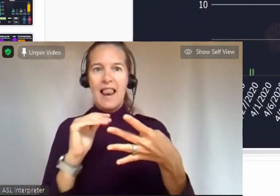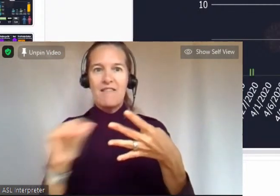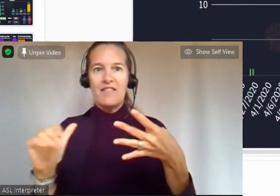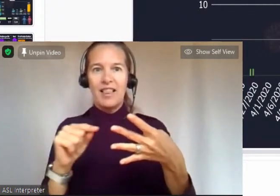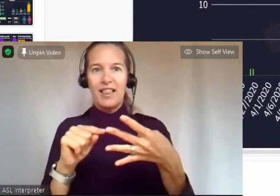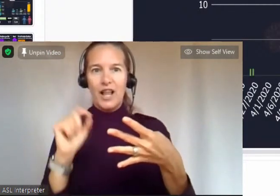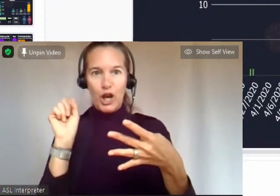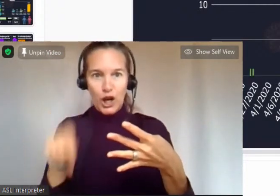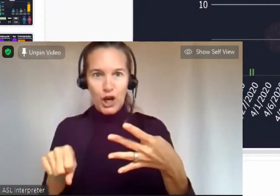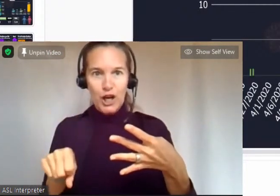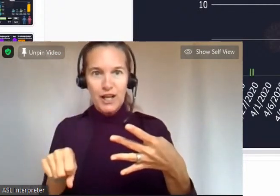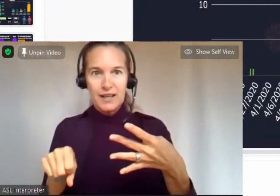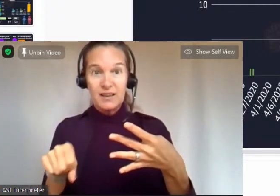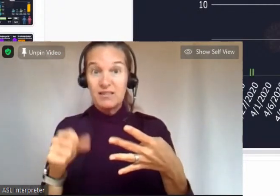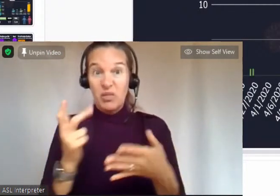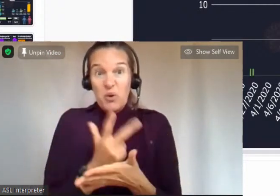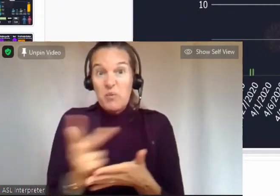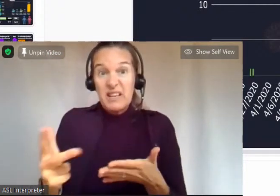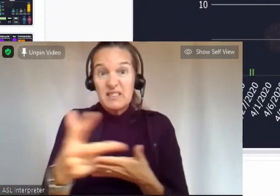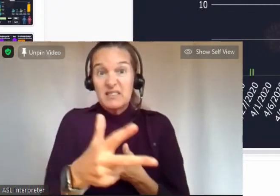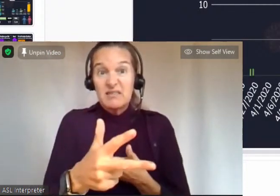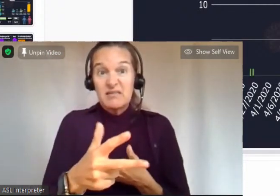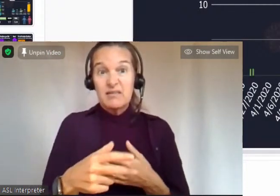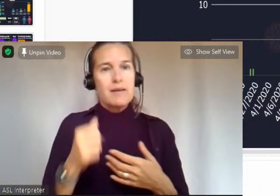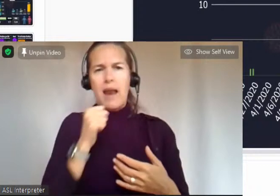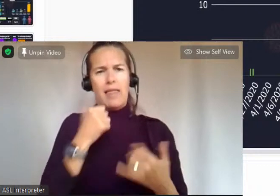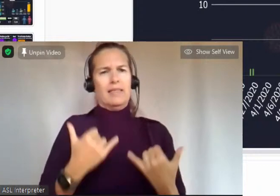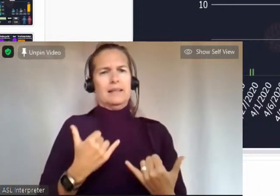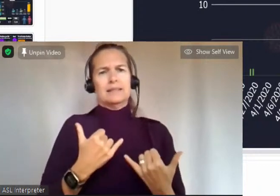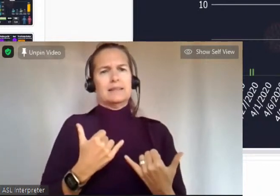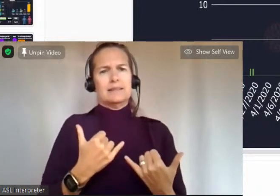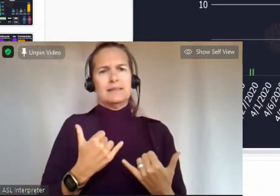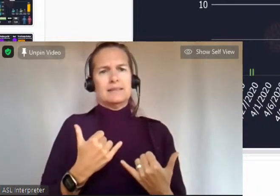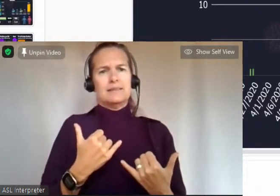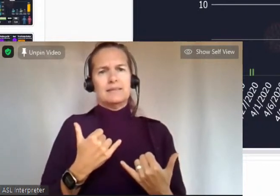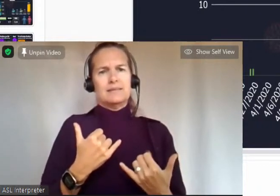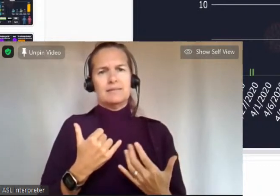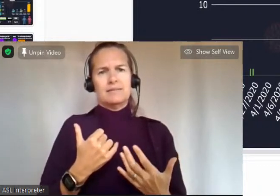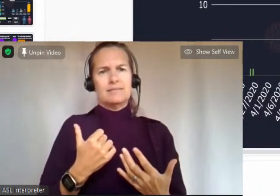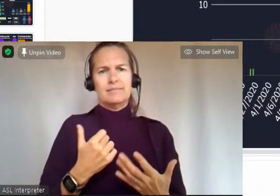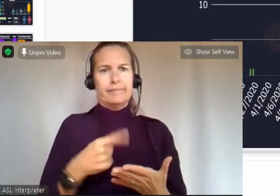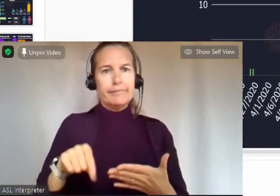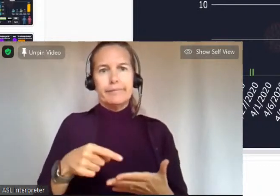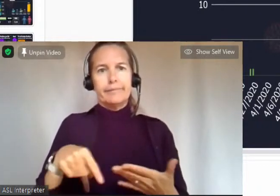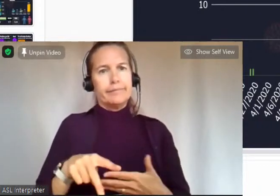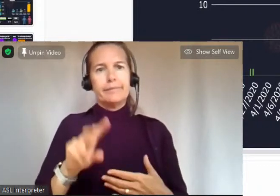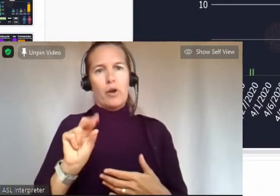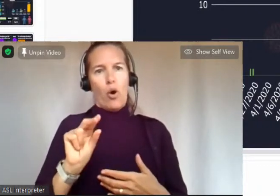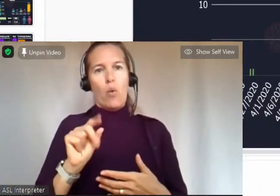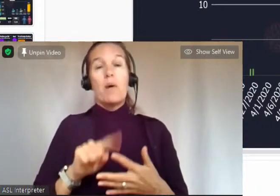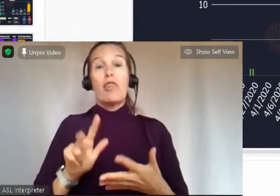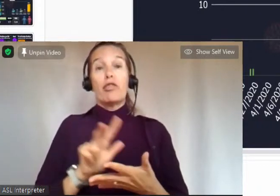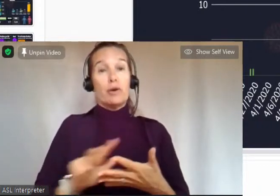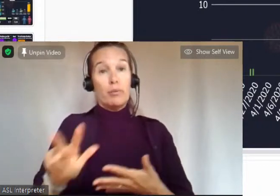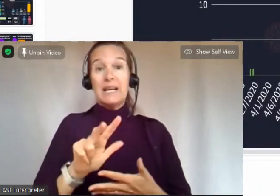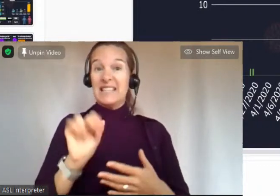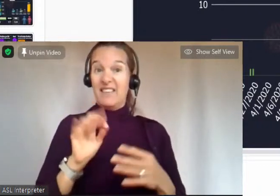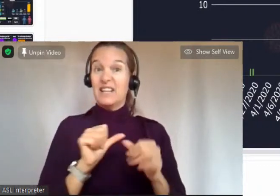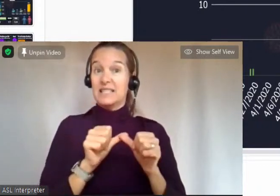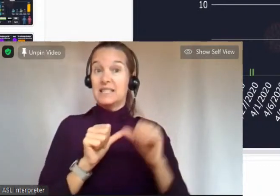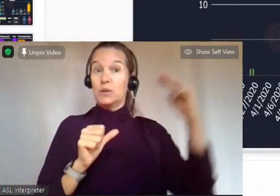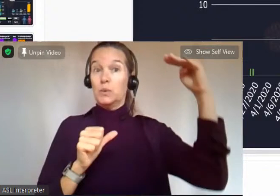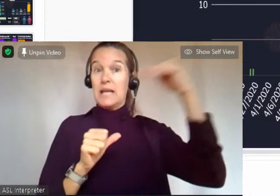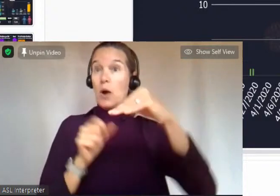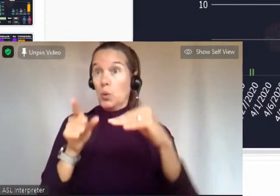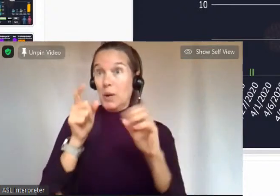tier in another 3 weeks. We're not going to do it this time, but given 3 weeks, if we can continue that downward trend, and you can see